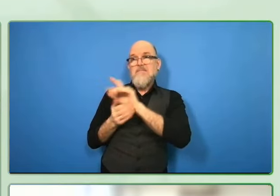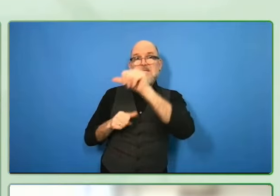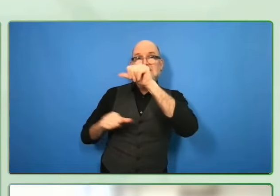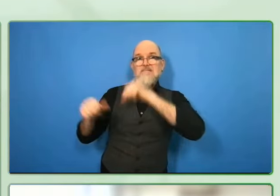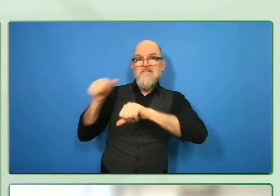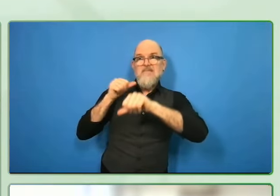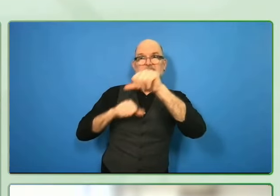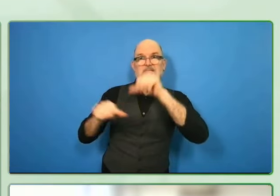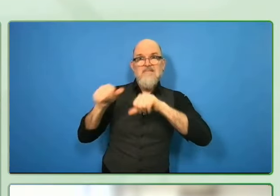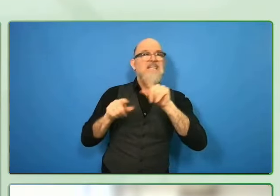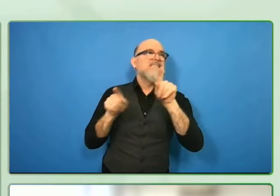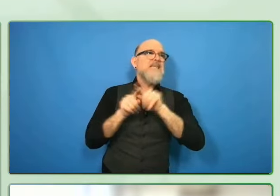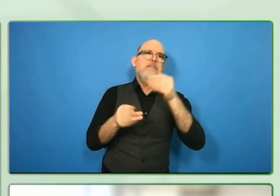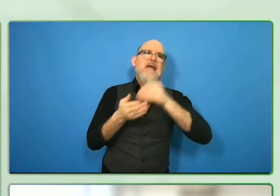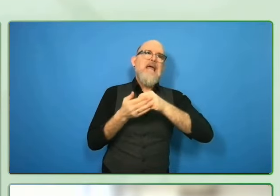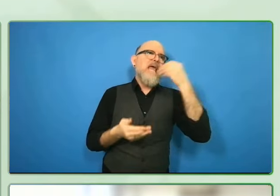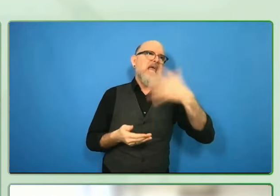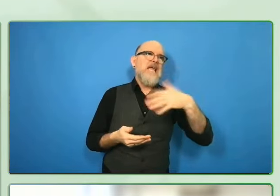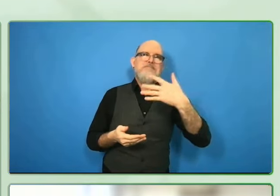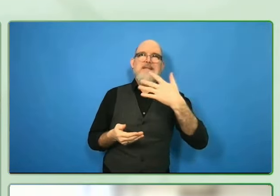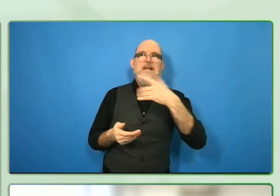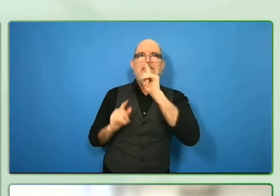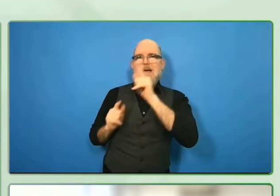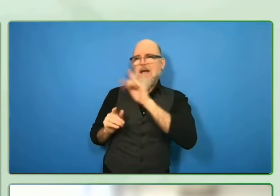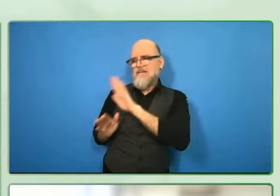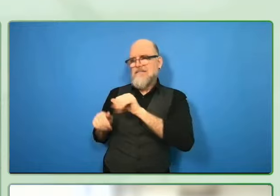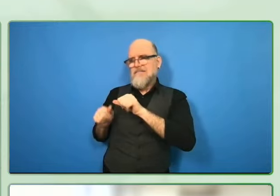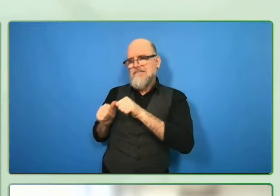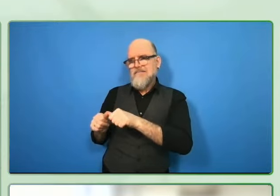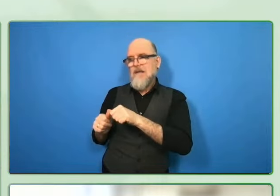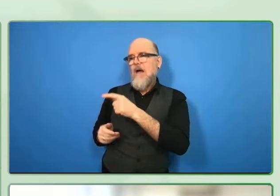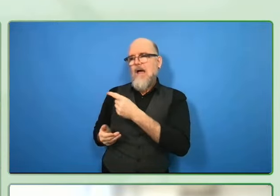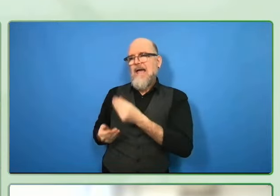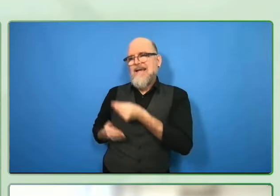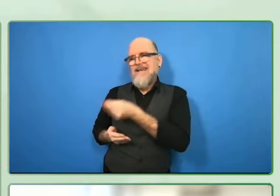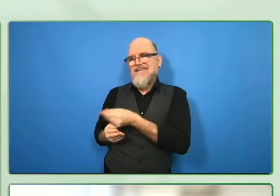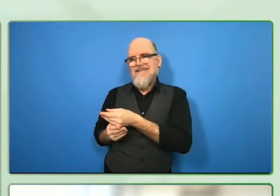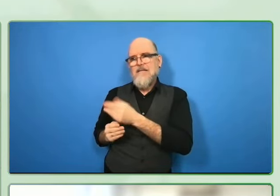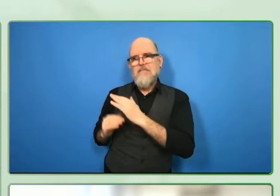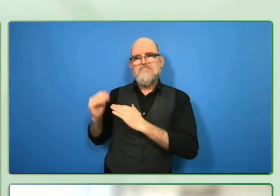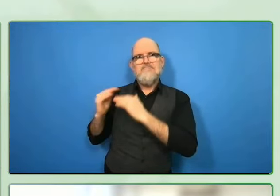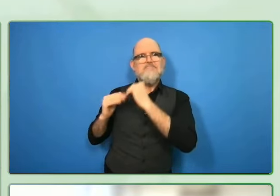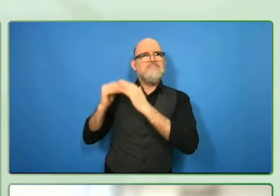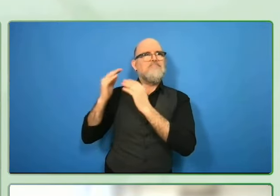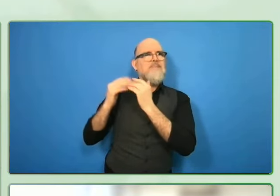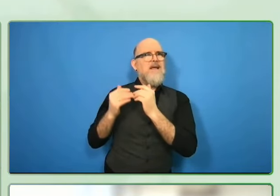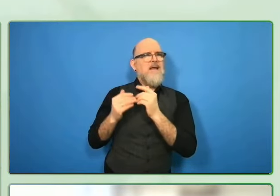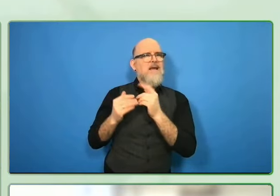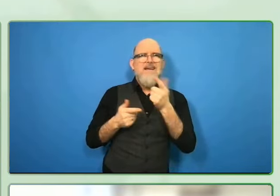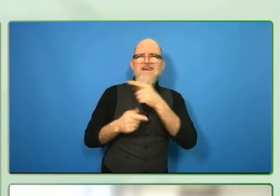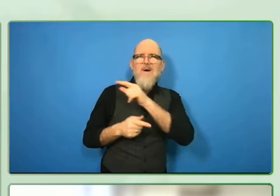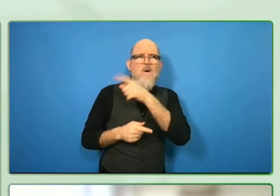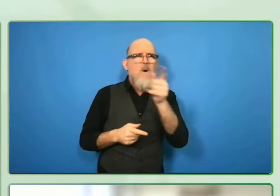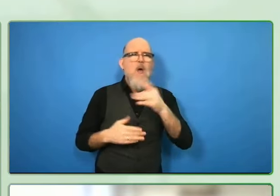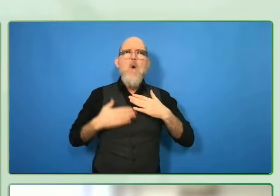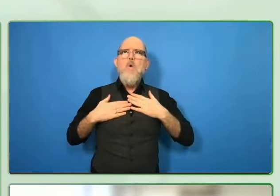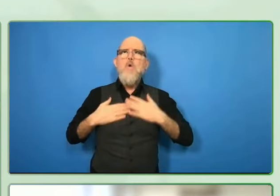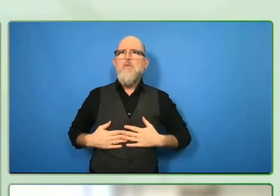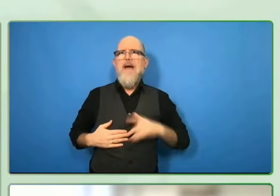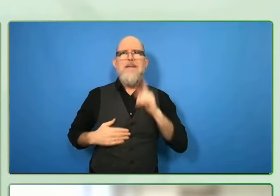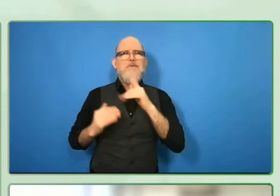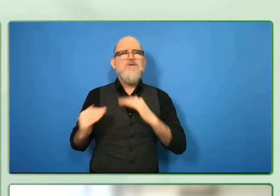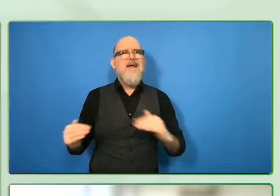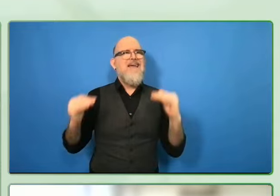for me, the piece around humanity and around fairness and equality is really important. Everyone turns up to work to do a good